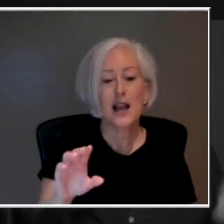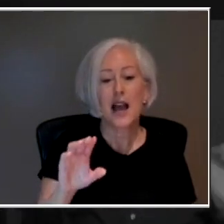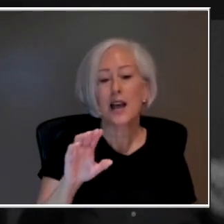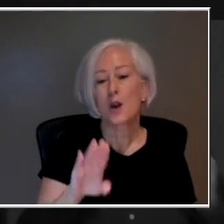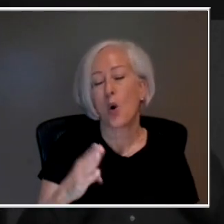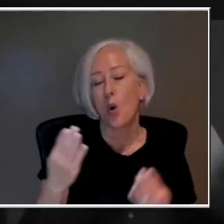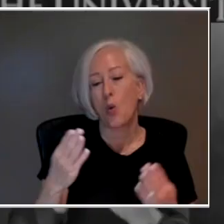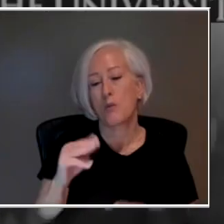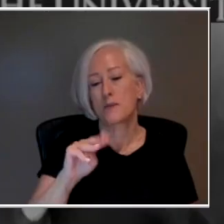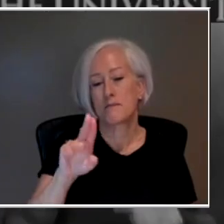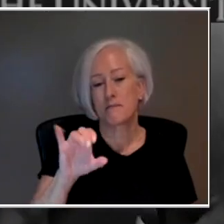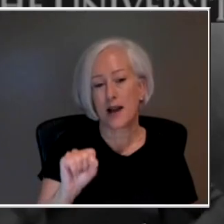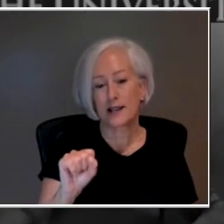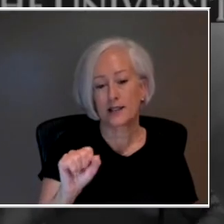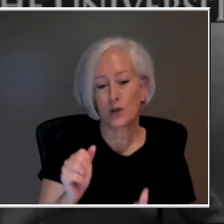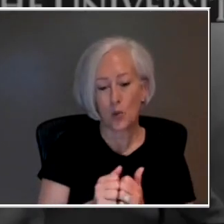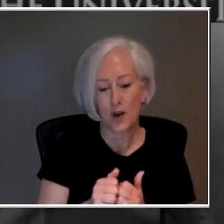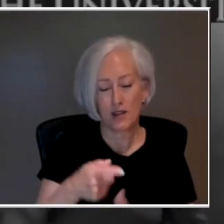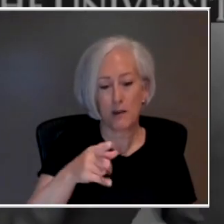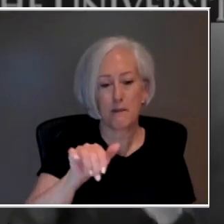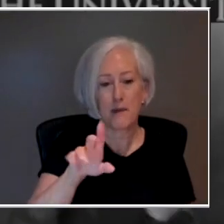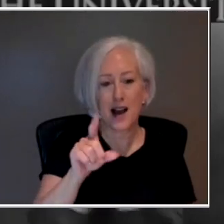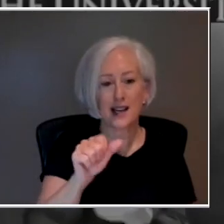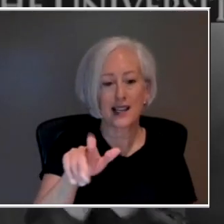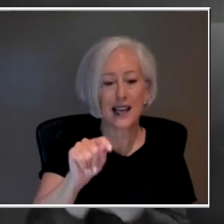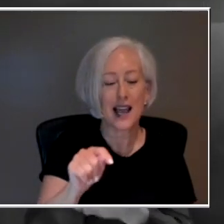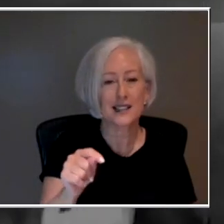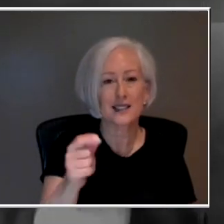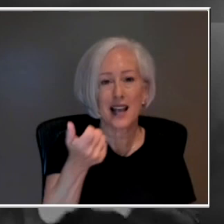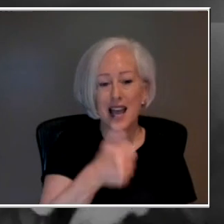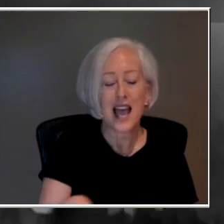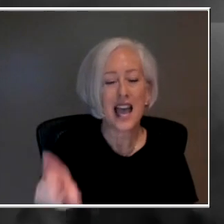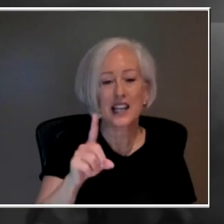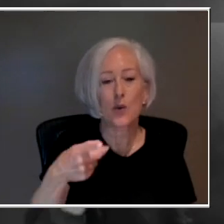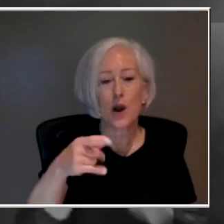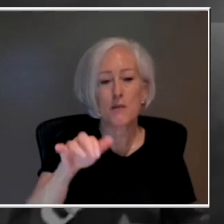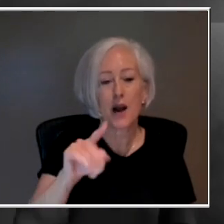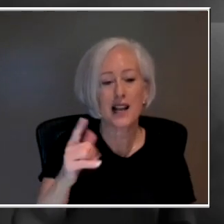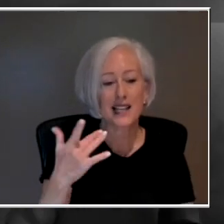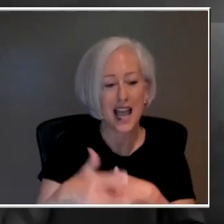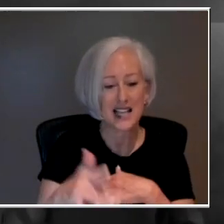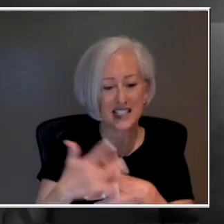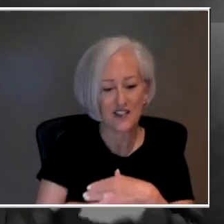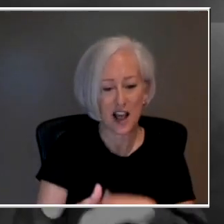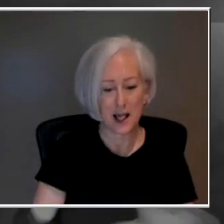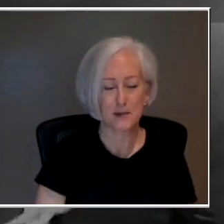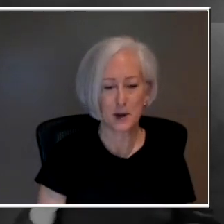Dr. Stites podcast. Now, everywhere podcasts are available.